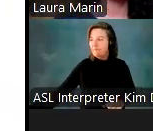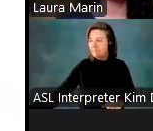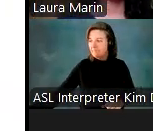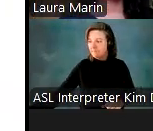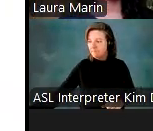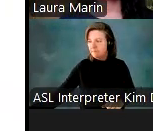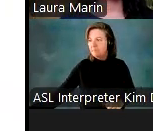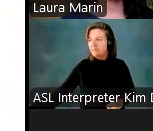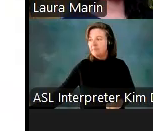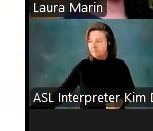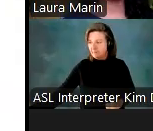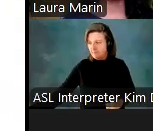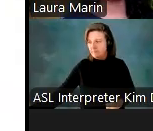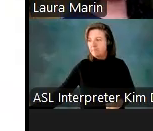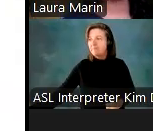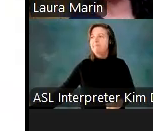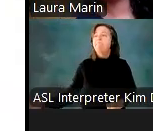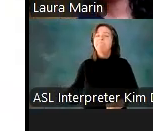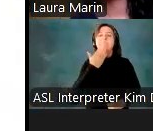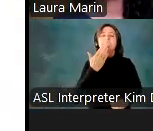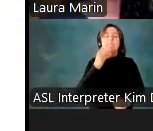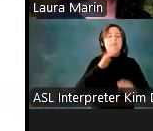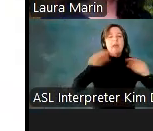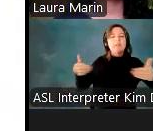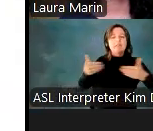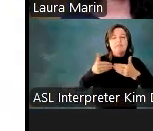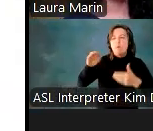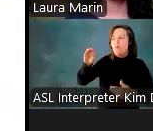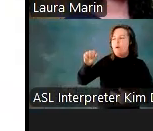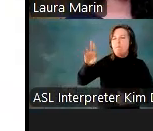Okay, great. Yeah, thanks for that introduction, Manuel. That was great.